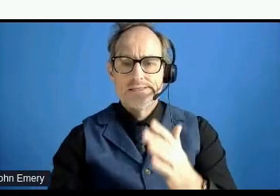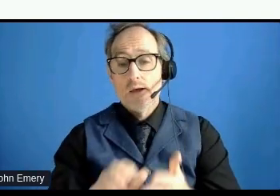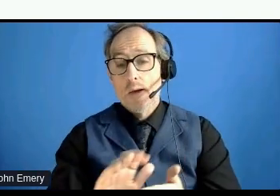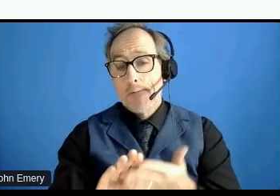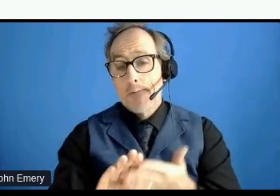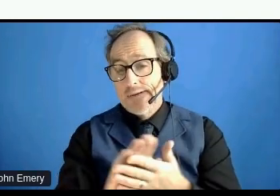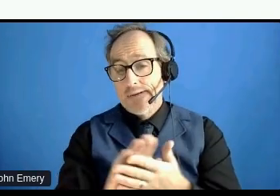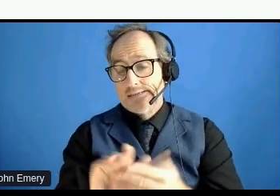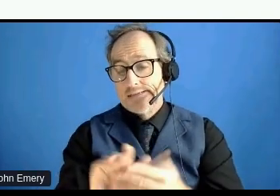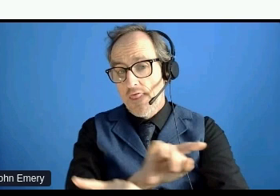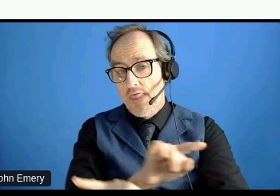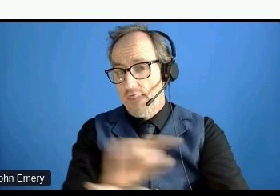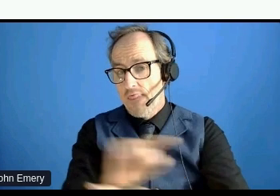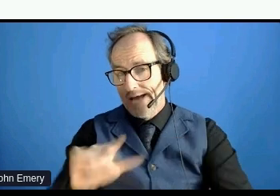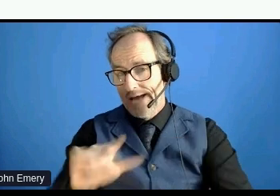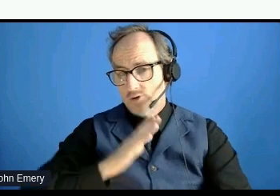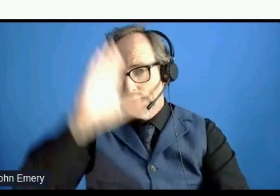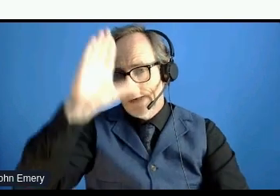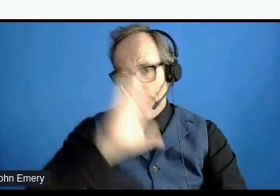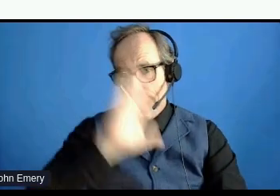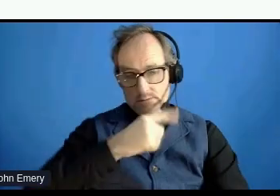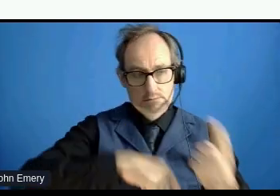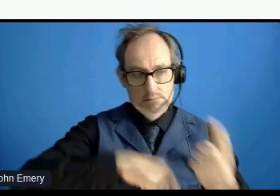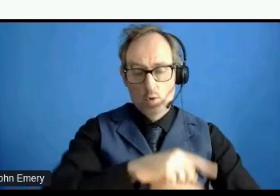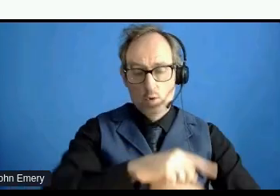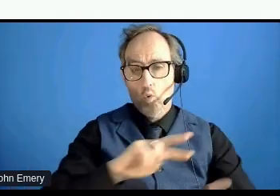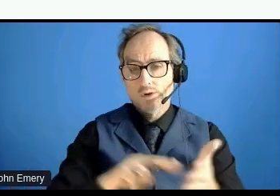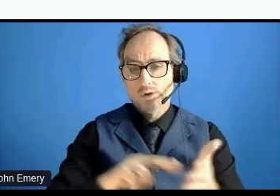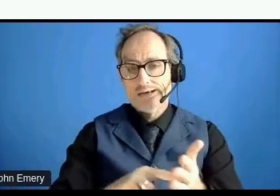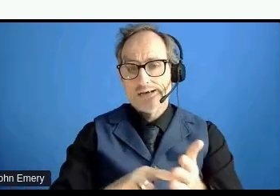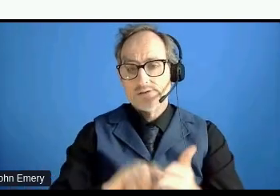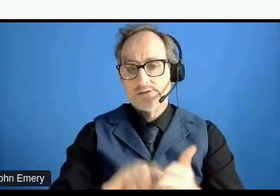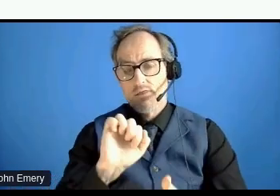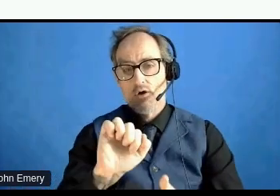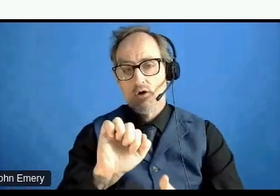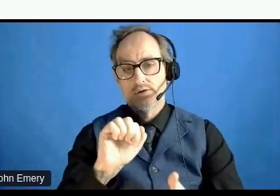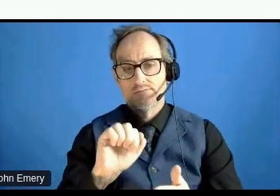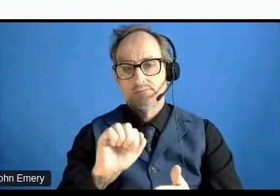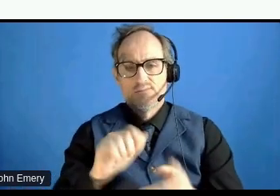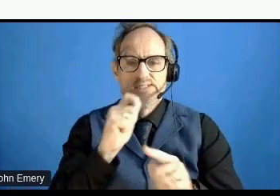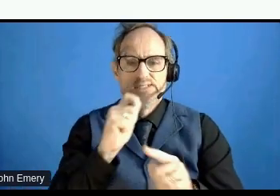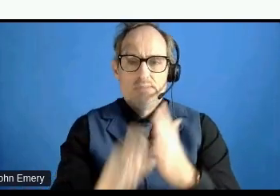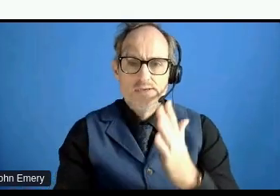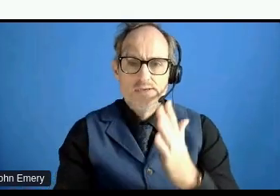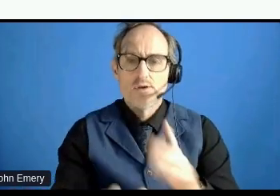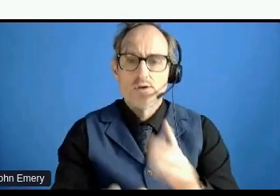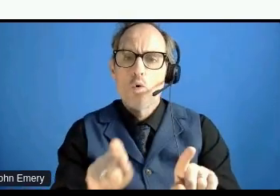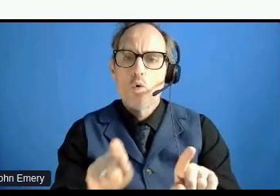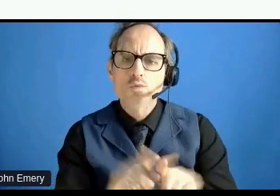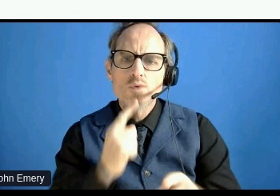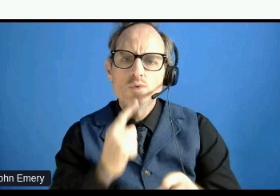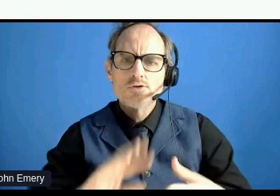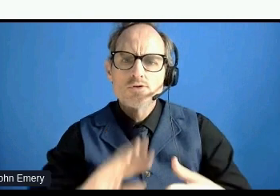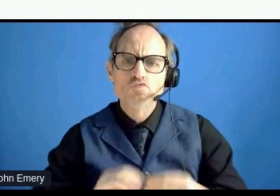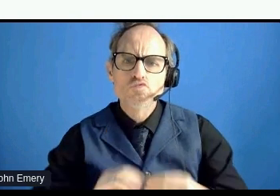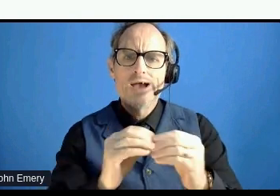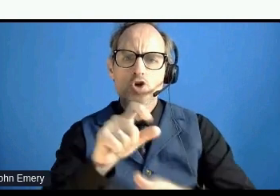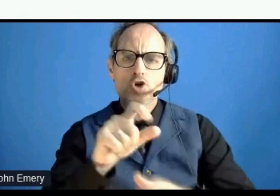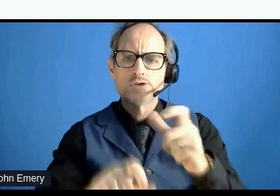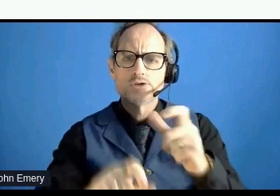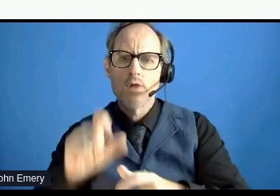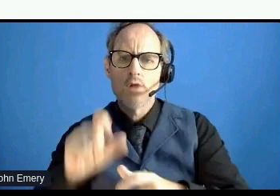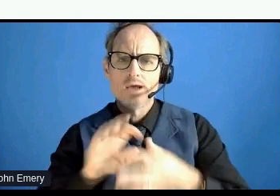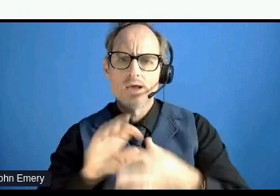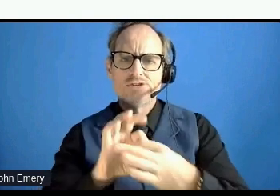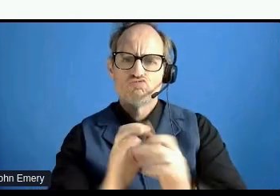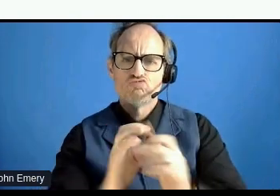disclose a disability to work in the way that suits them best. Likewise, we create customer interactions and services with the broadest audience in